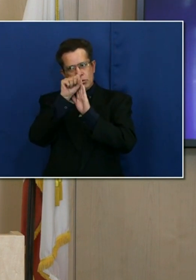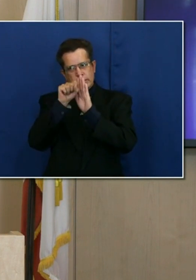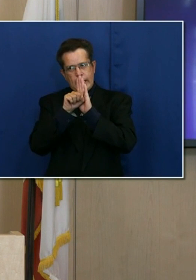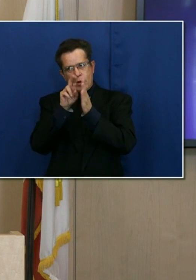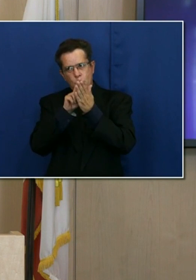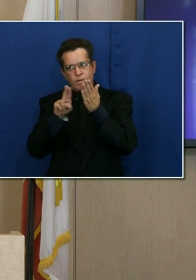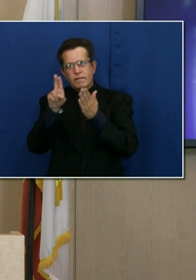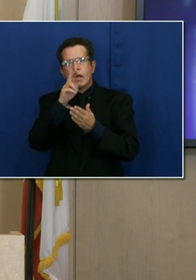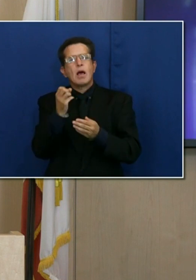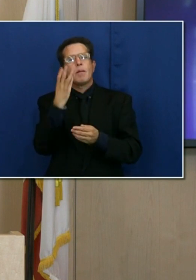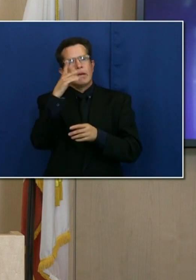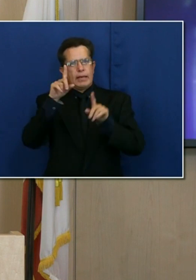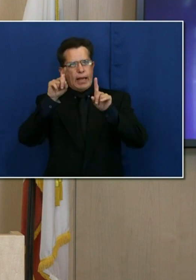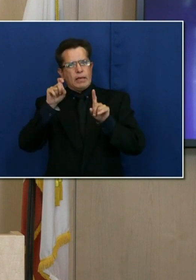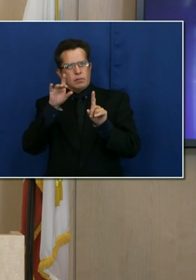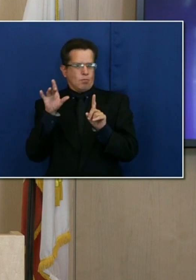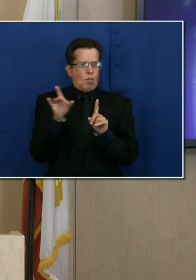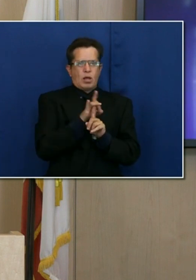return to campus?